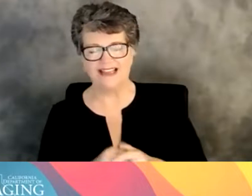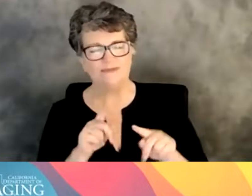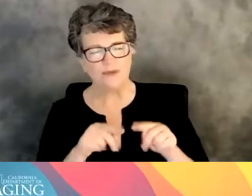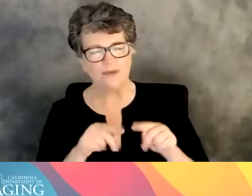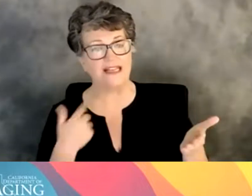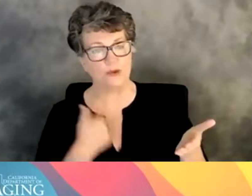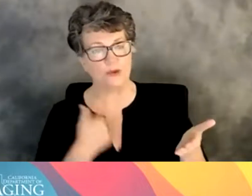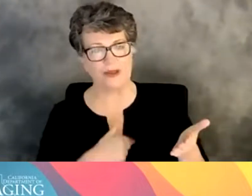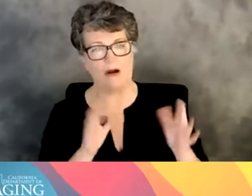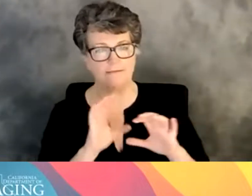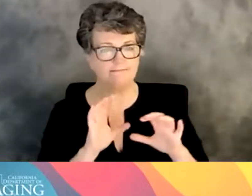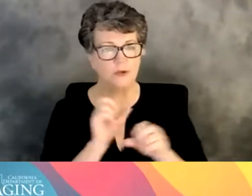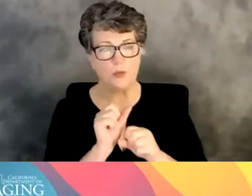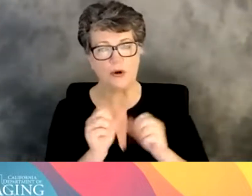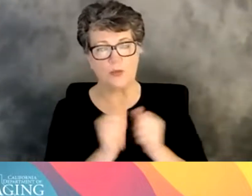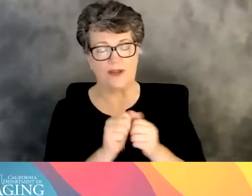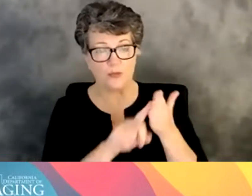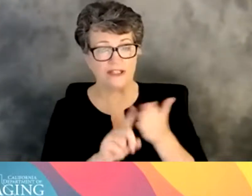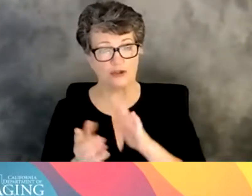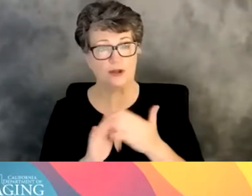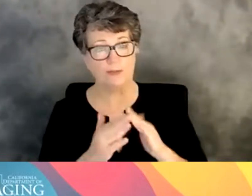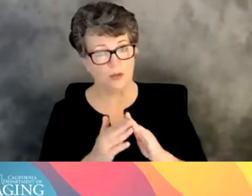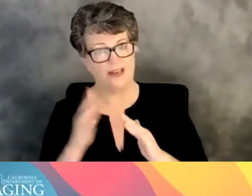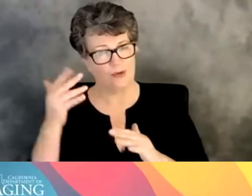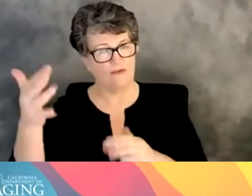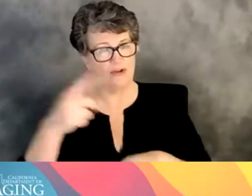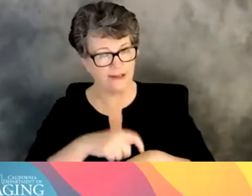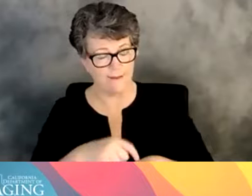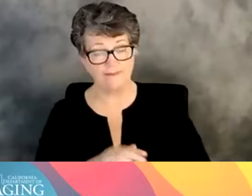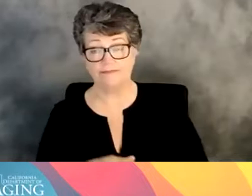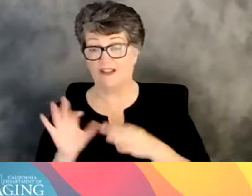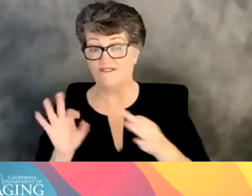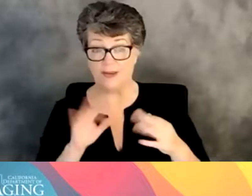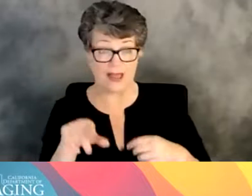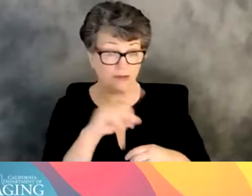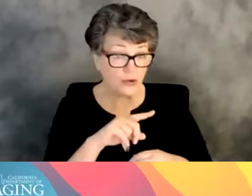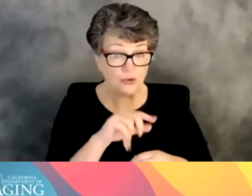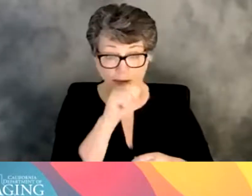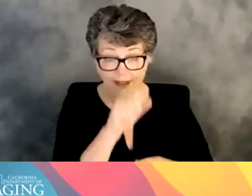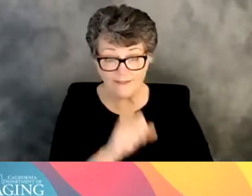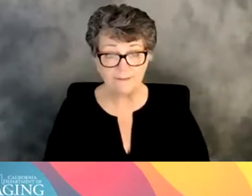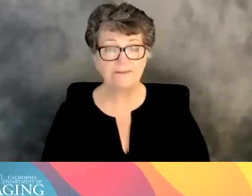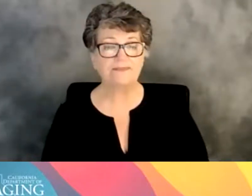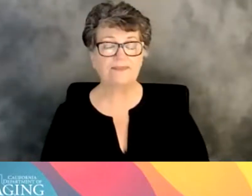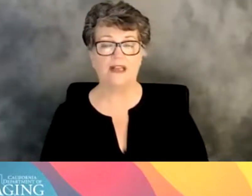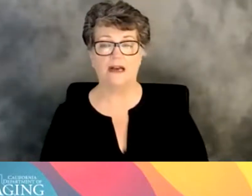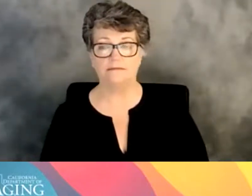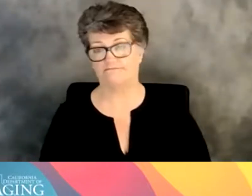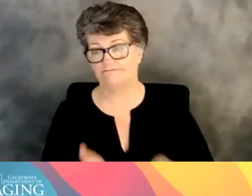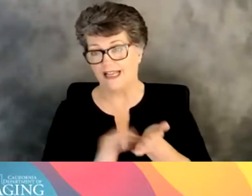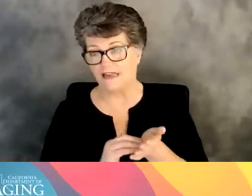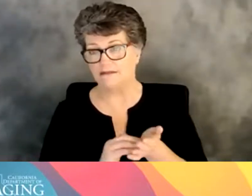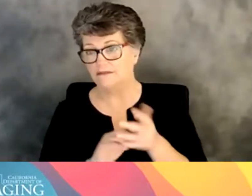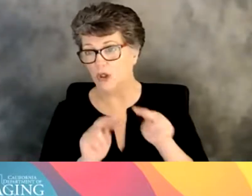will be looking to work with the research community over time. Would love feedback from all of you. Again, we're looking